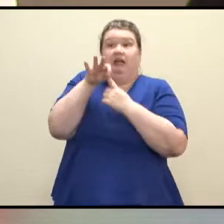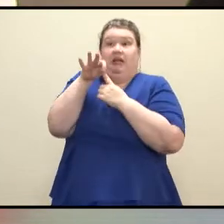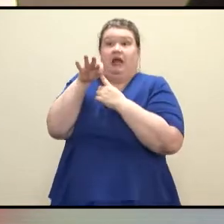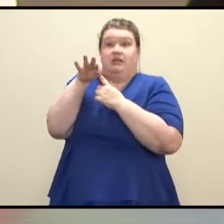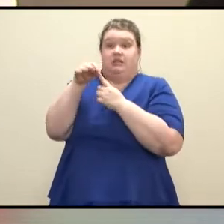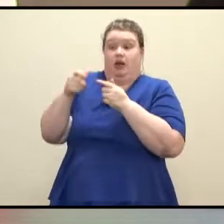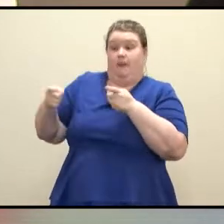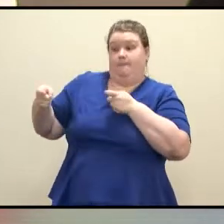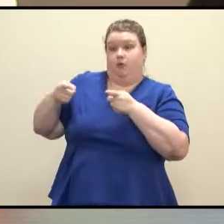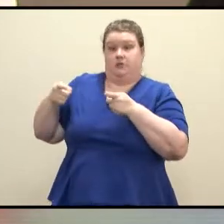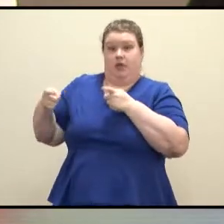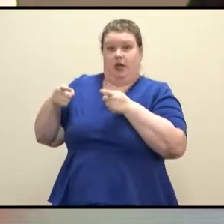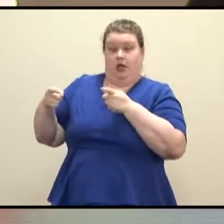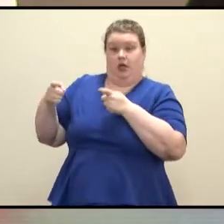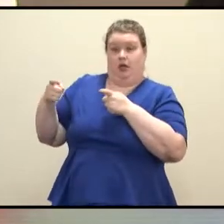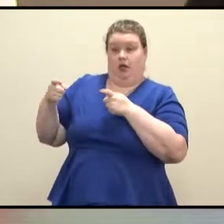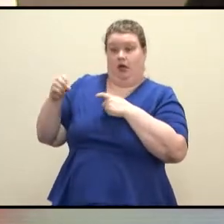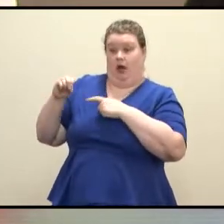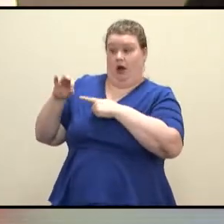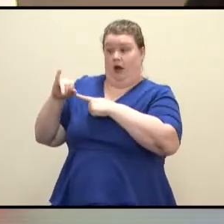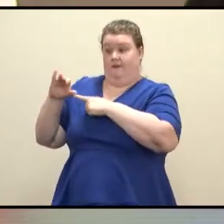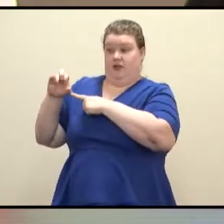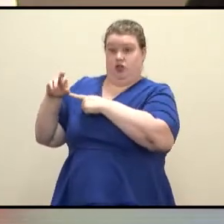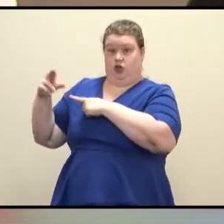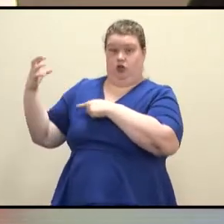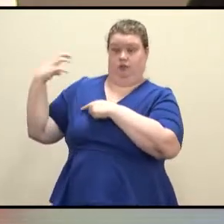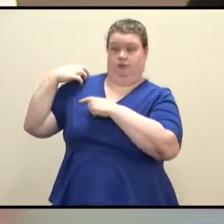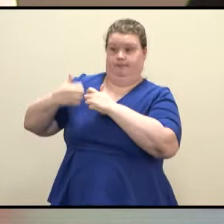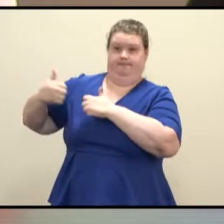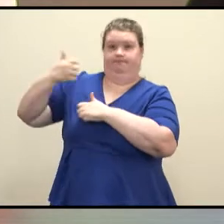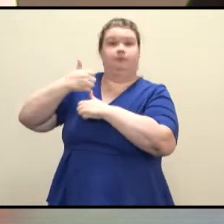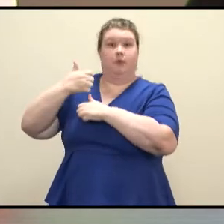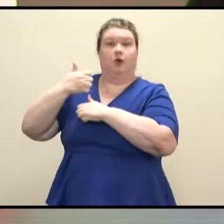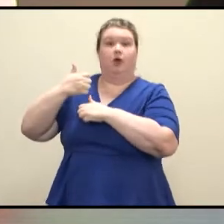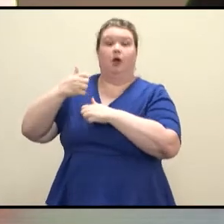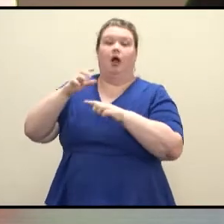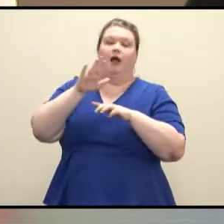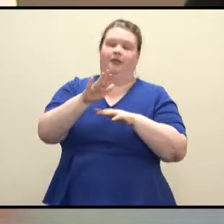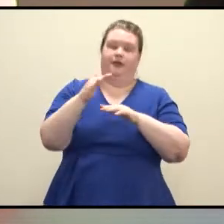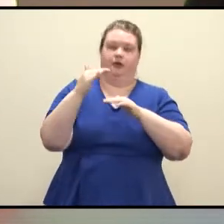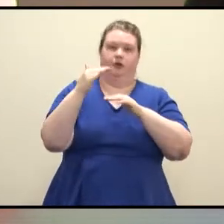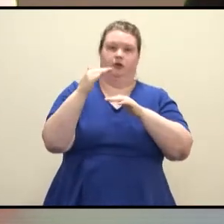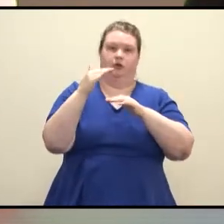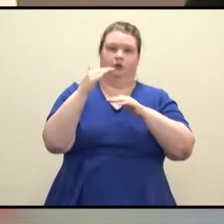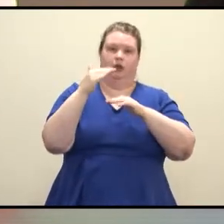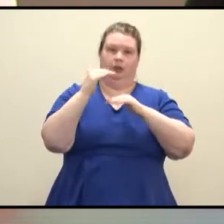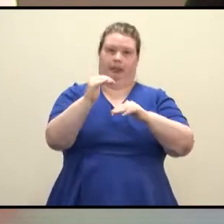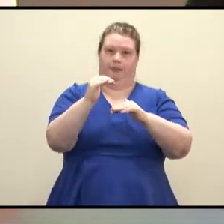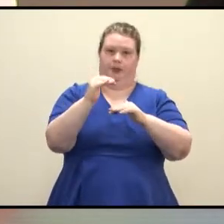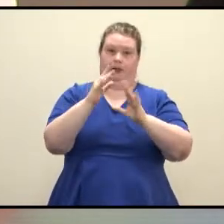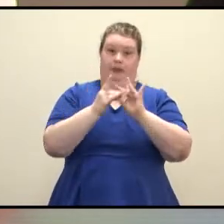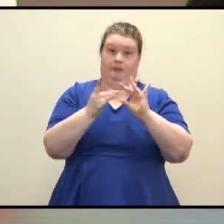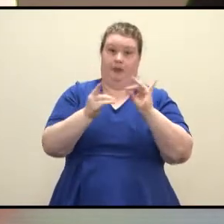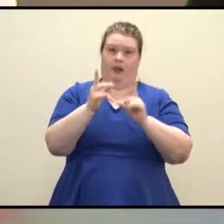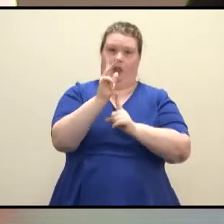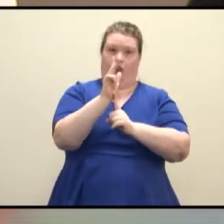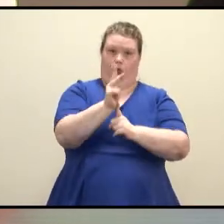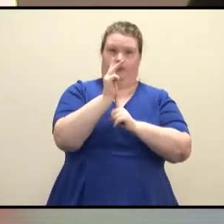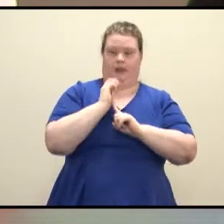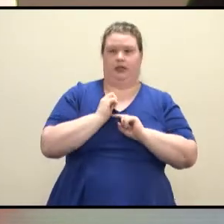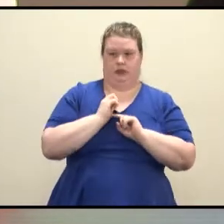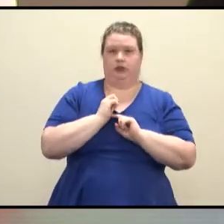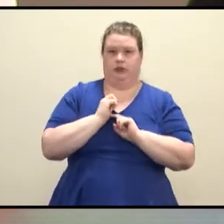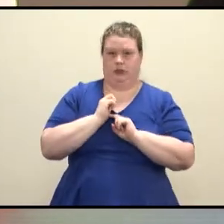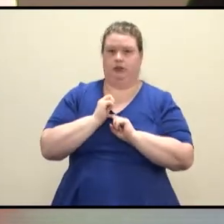presiding officer, comments by each speaker will be no longer than 3 minutes per the time limit of the district's BED